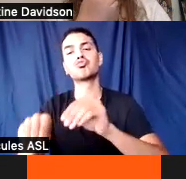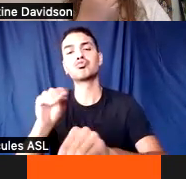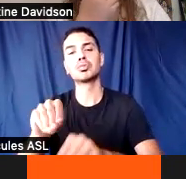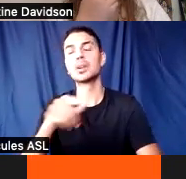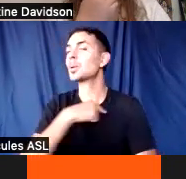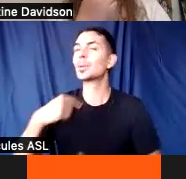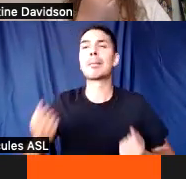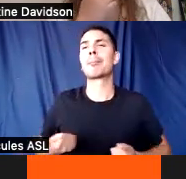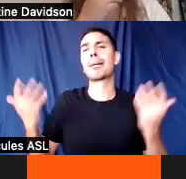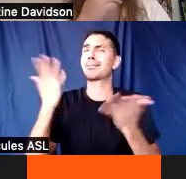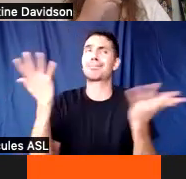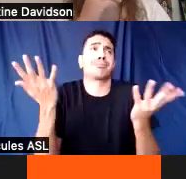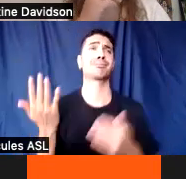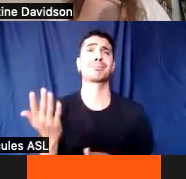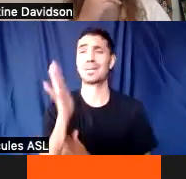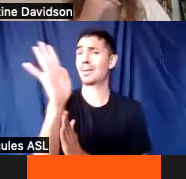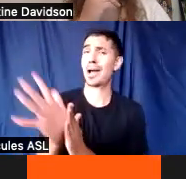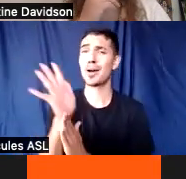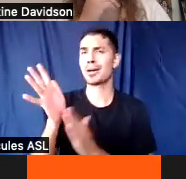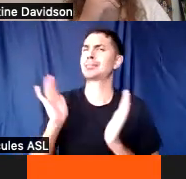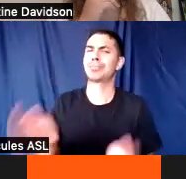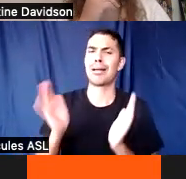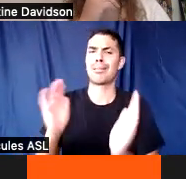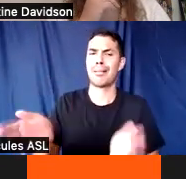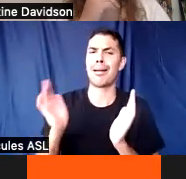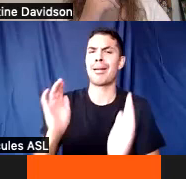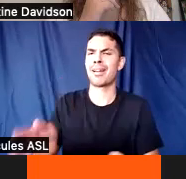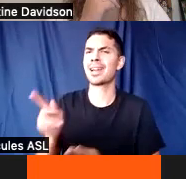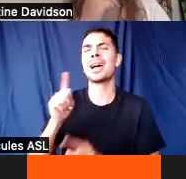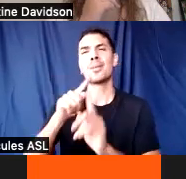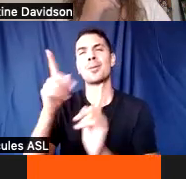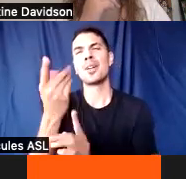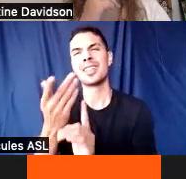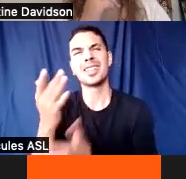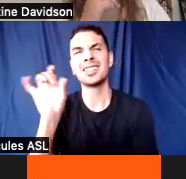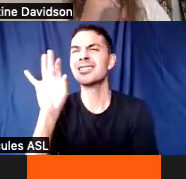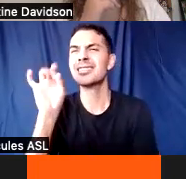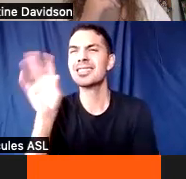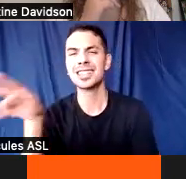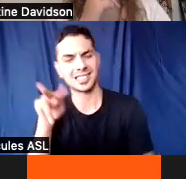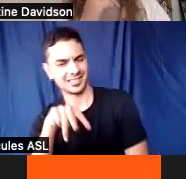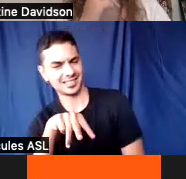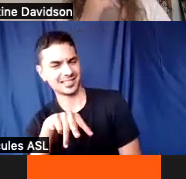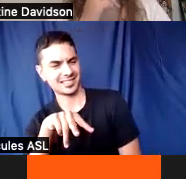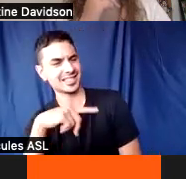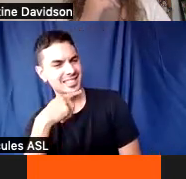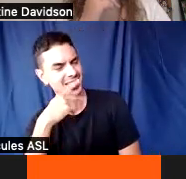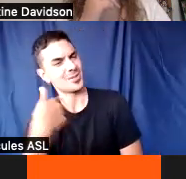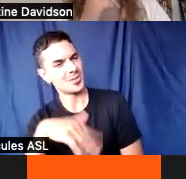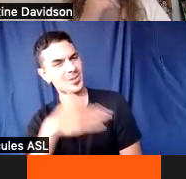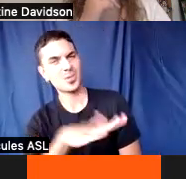But one of the things he did is he looked at that photograph and goes, he looked me in the eye and goes, your people killed my people.